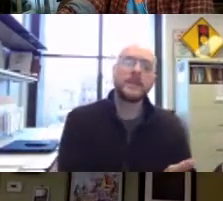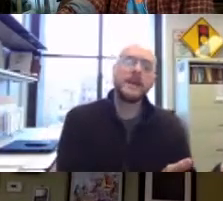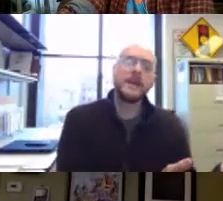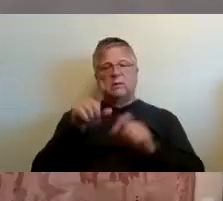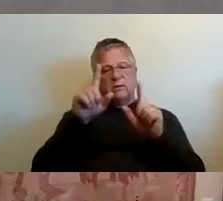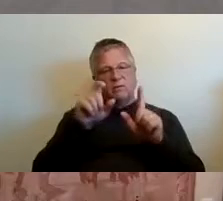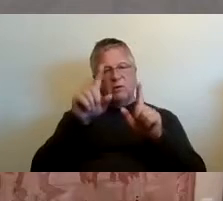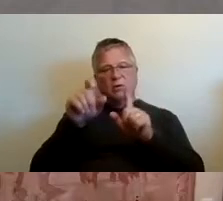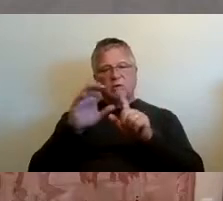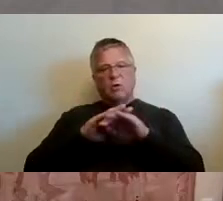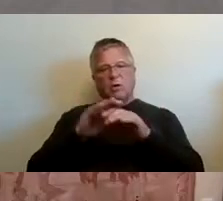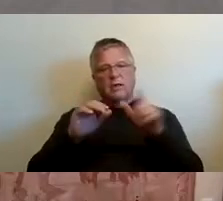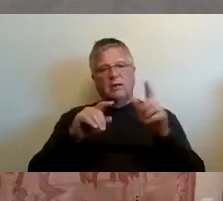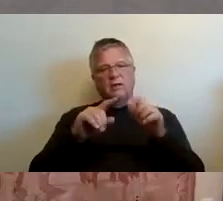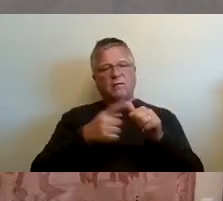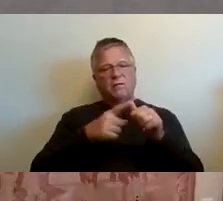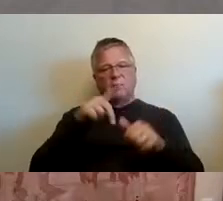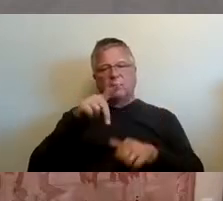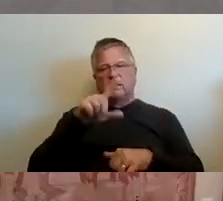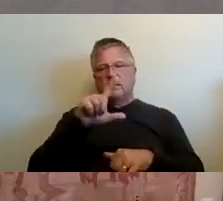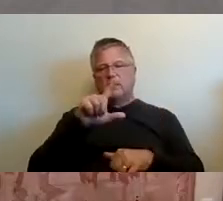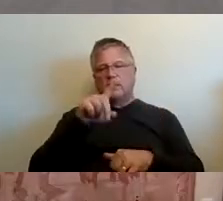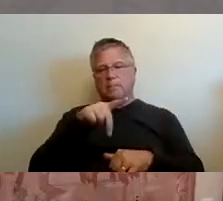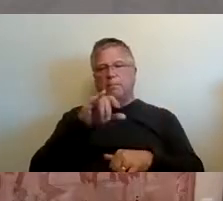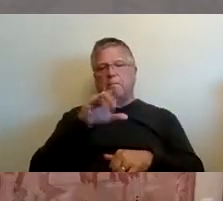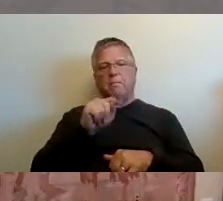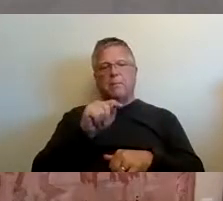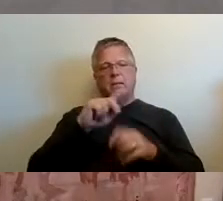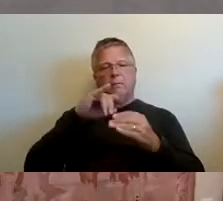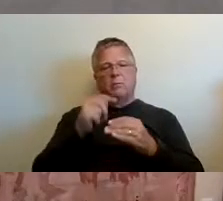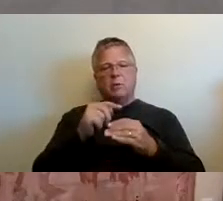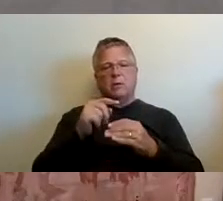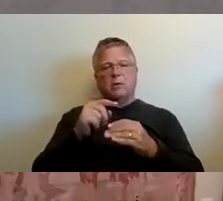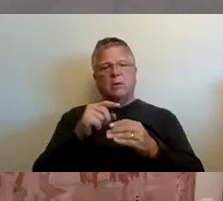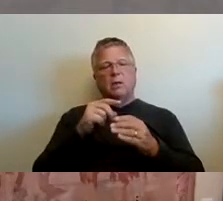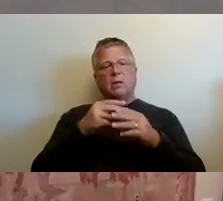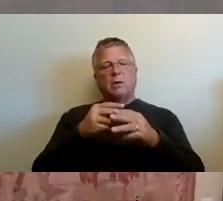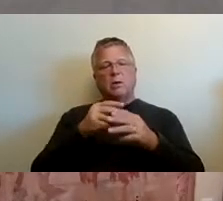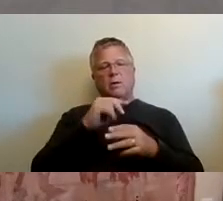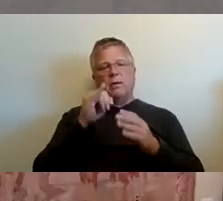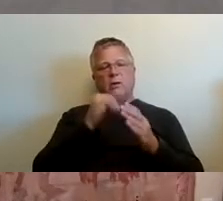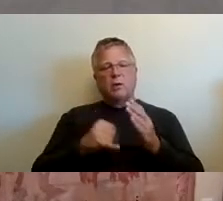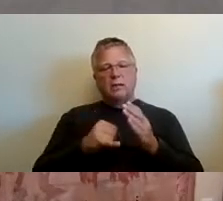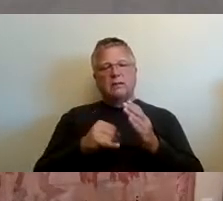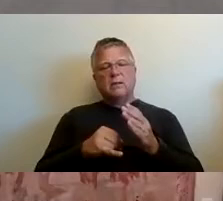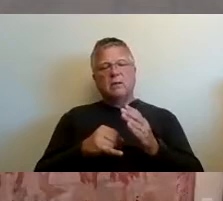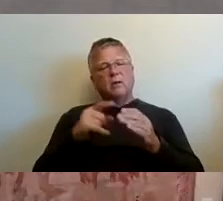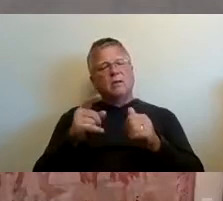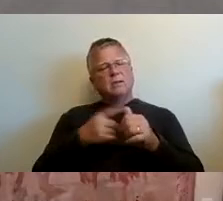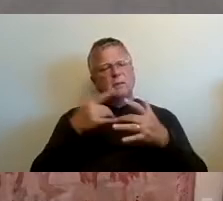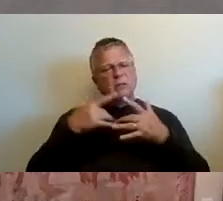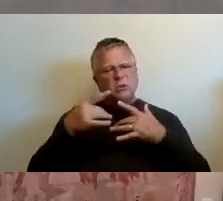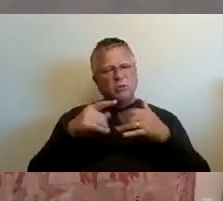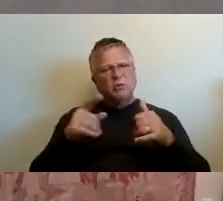our first pilot project last year. I'll be honest, there were a lot of concerns when we first put these out.